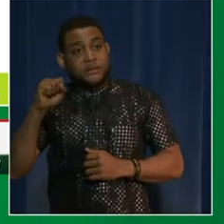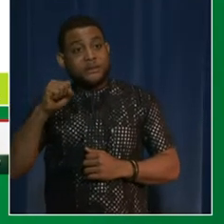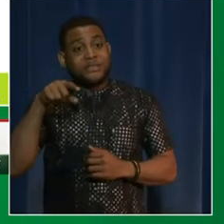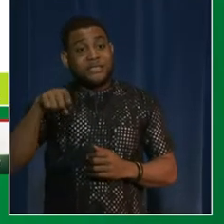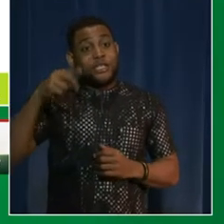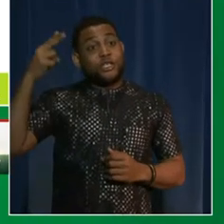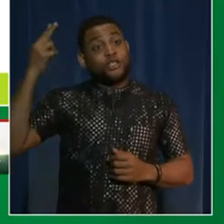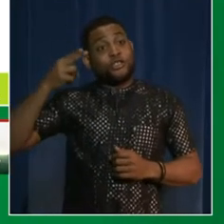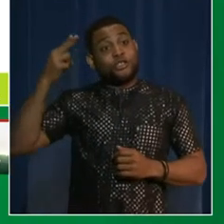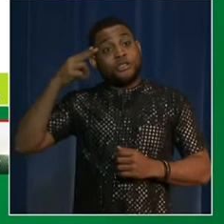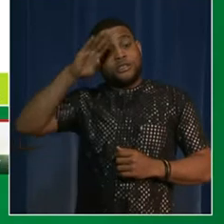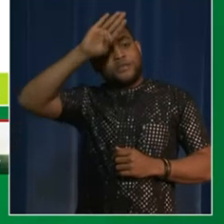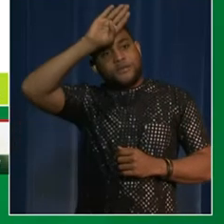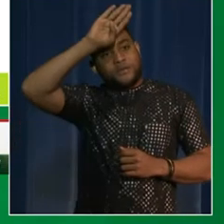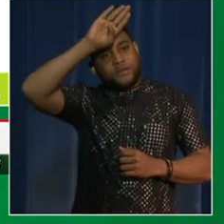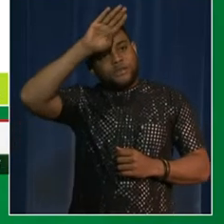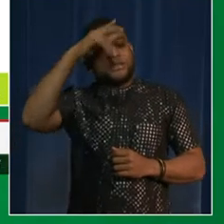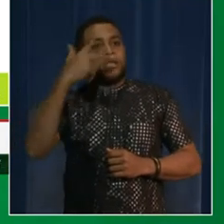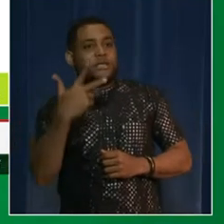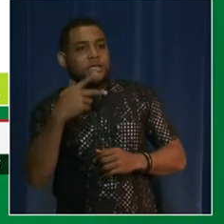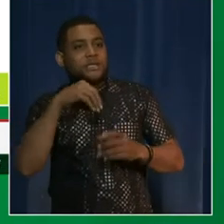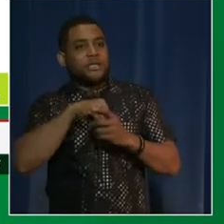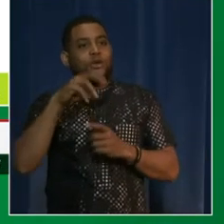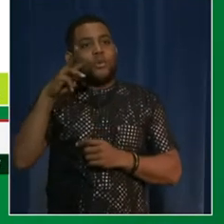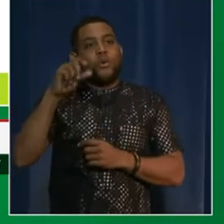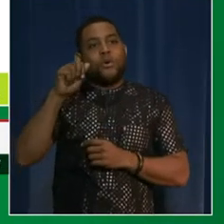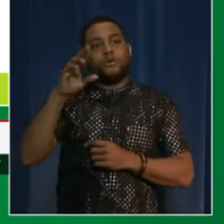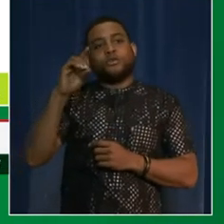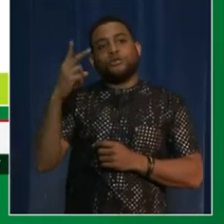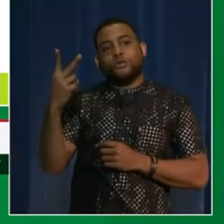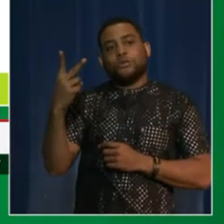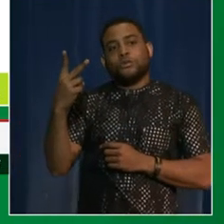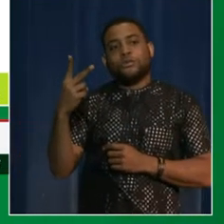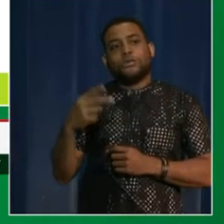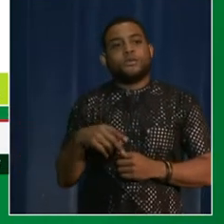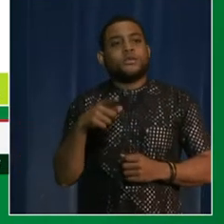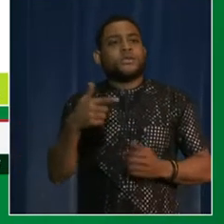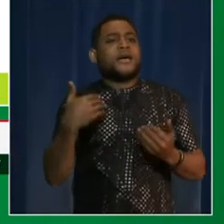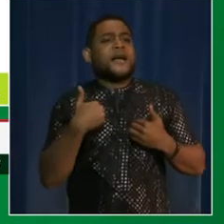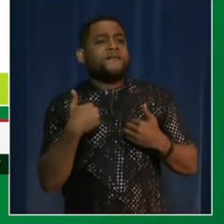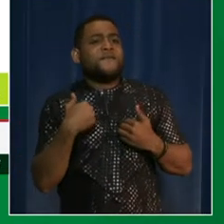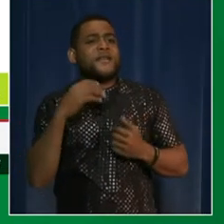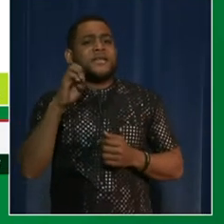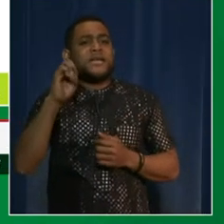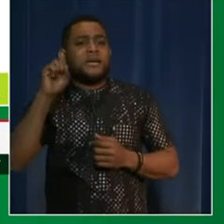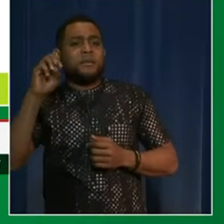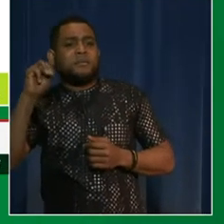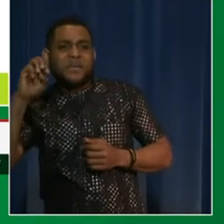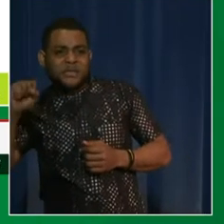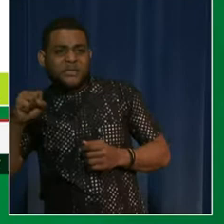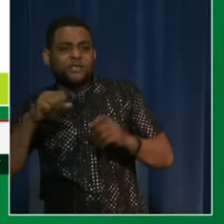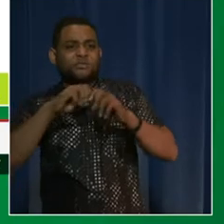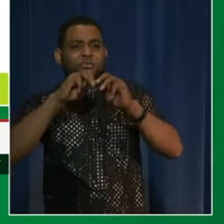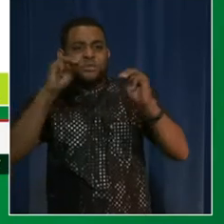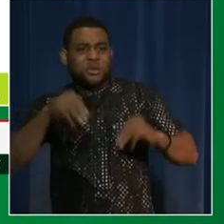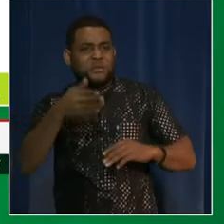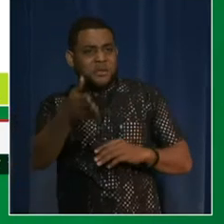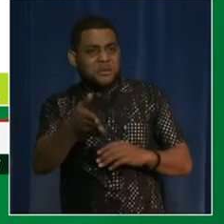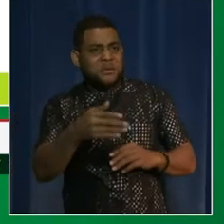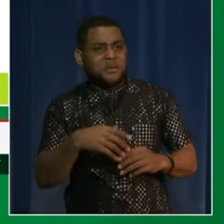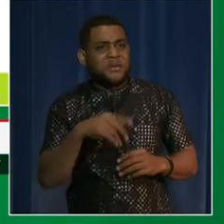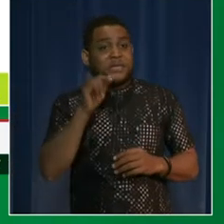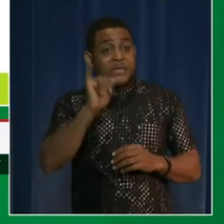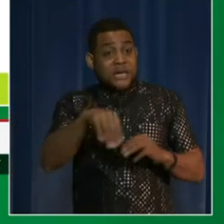2, which also houses the DC FEMS and EMS Museum. The museum is actually